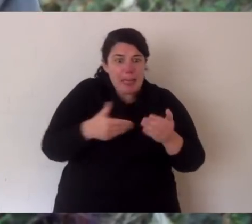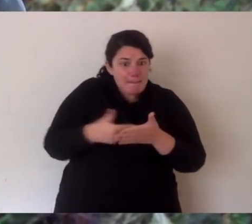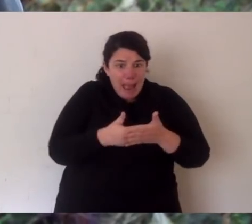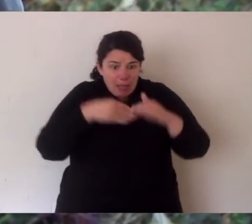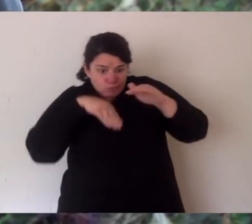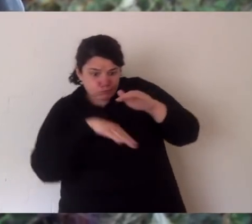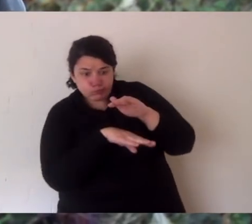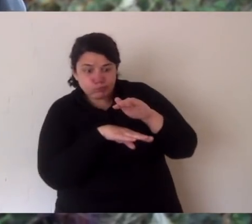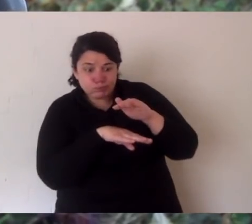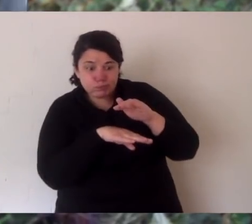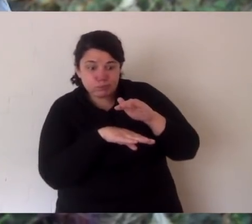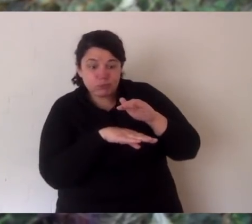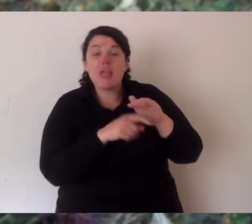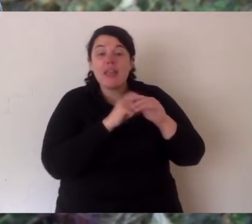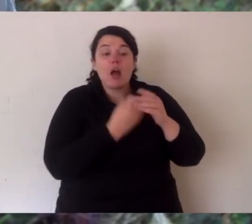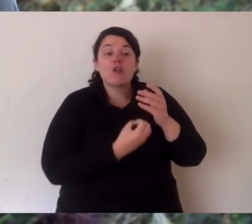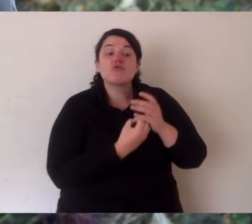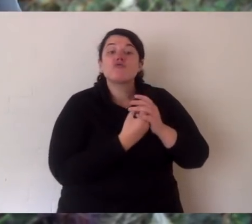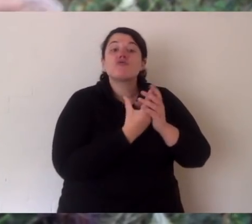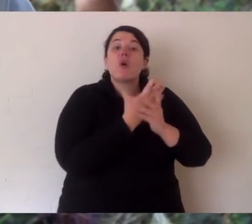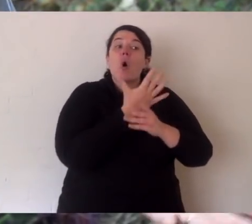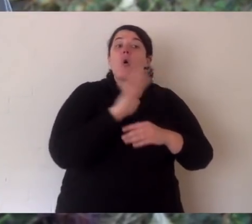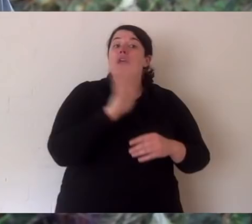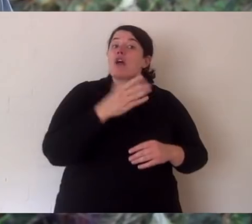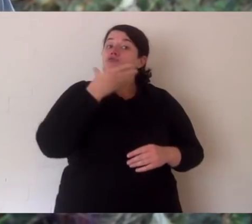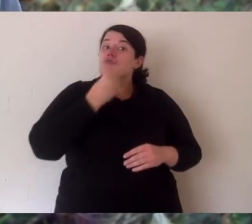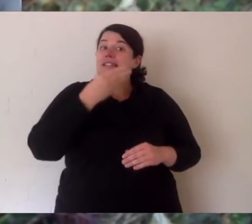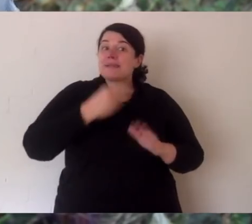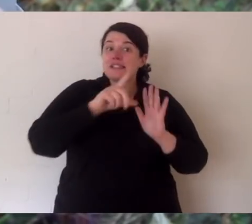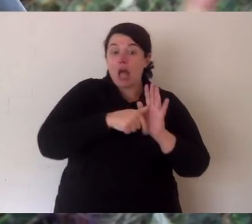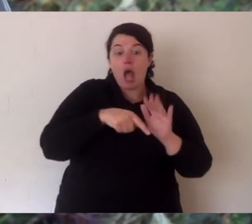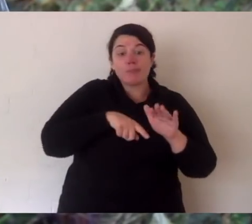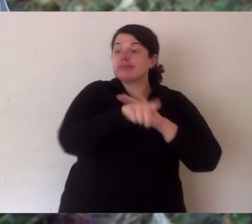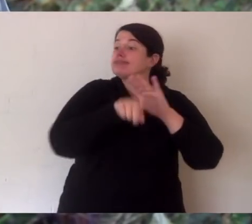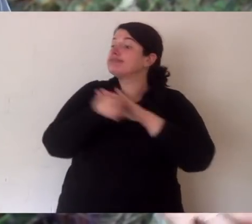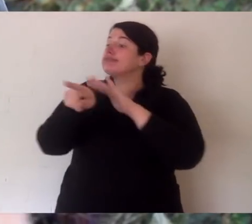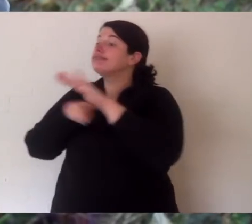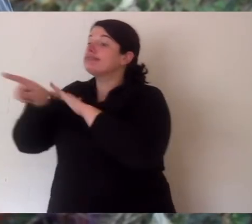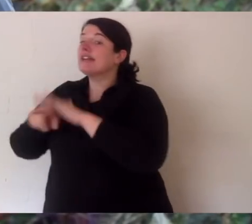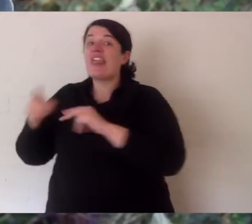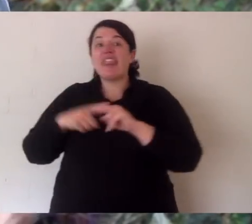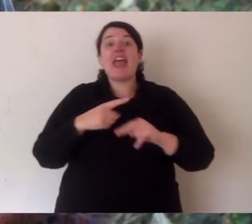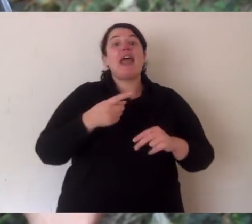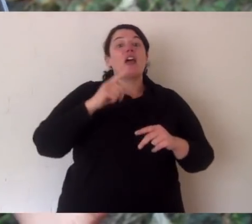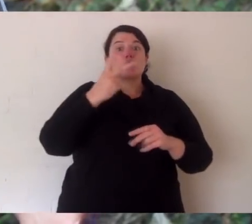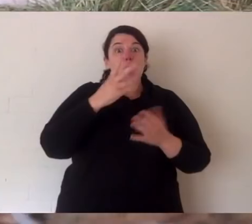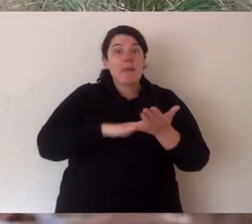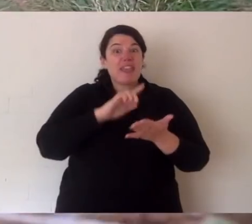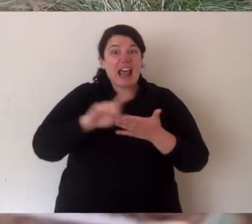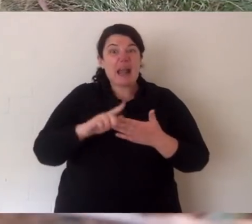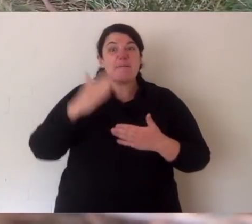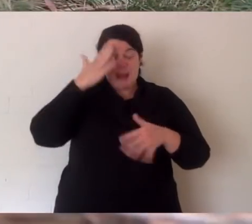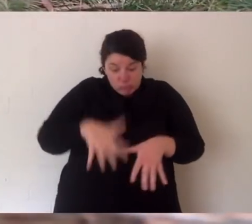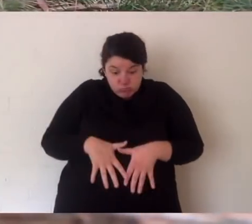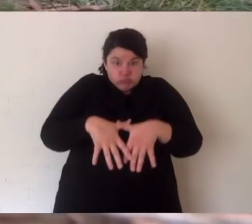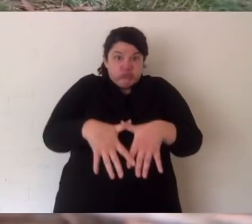in the pouch to start with and then in the burrow until they're big enough to naturally disperse which is about Christmas time and